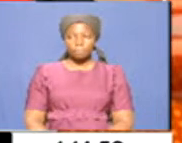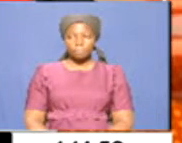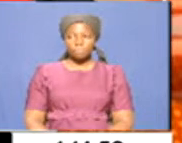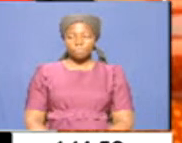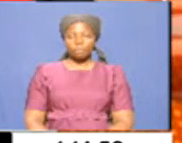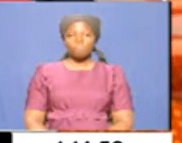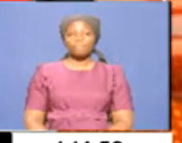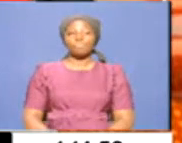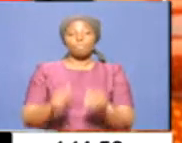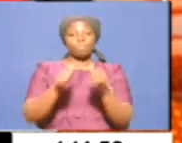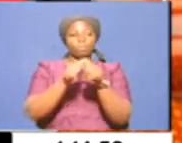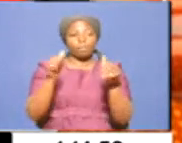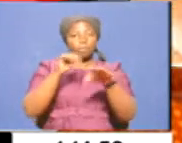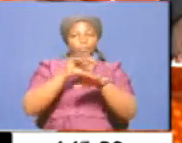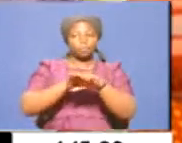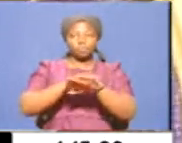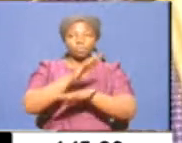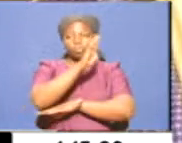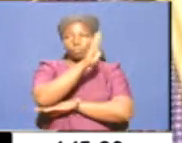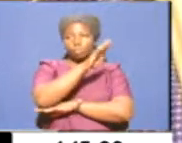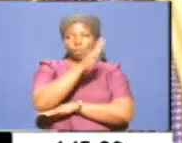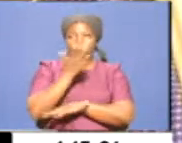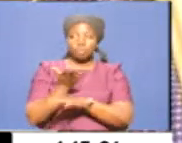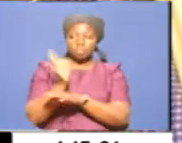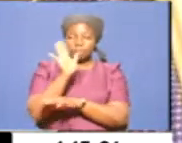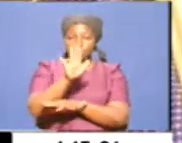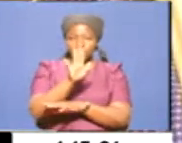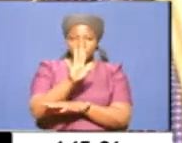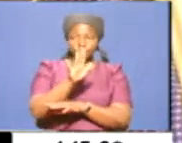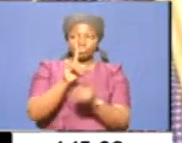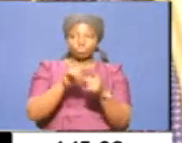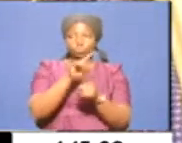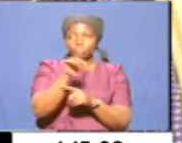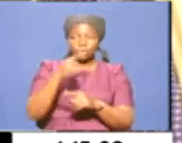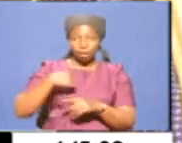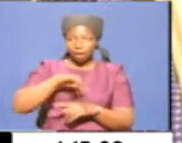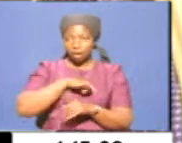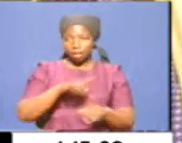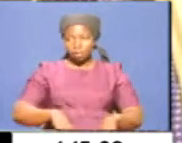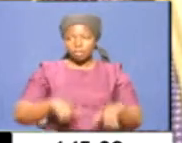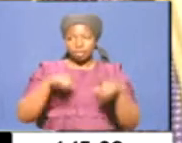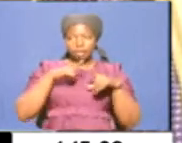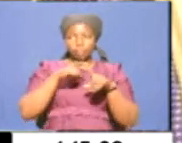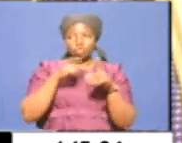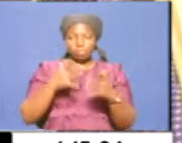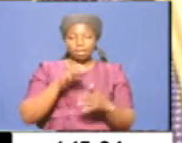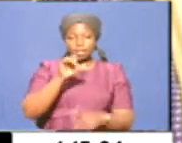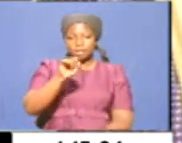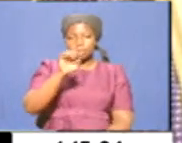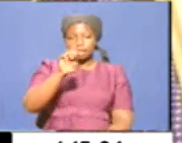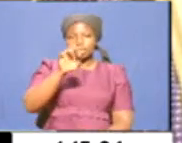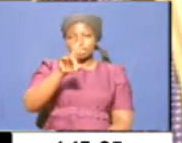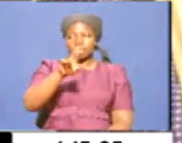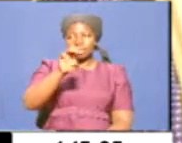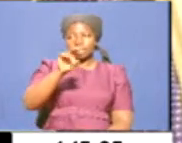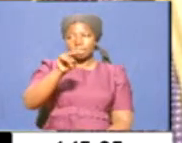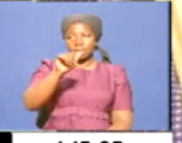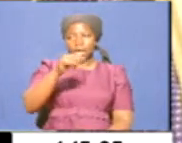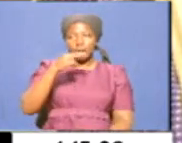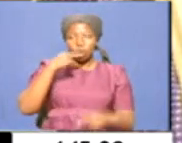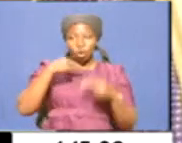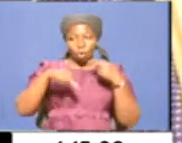Well, Kiptum, good afternoon. Back in studio, we are coming to you live from Serena Hotel, where the